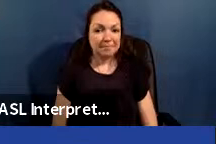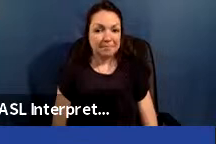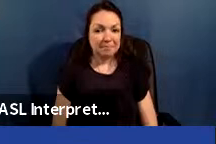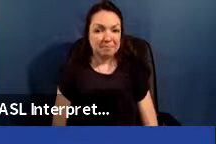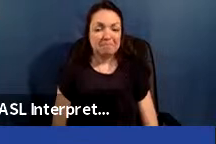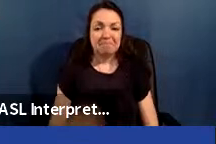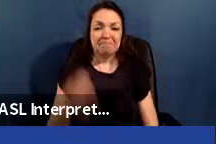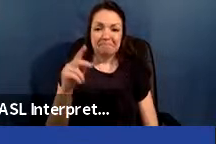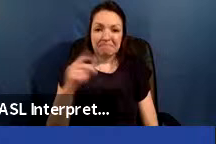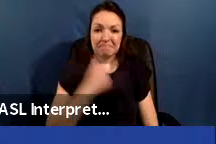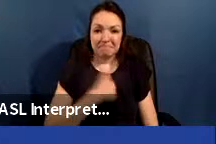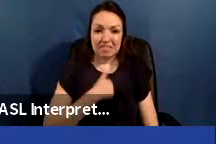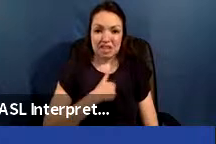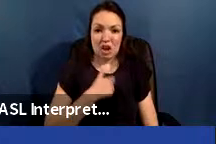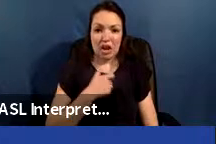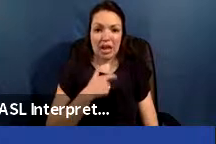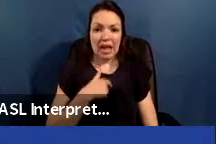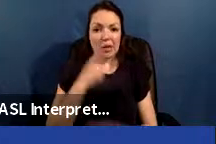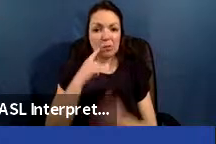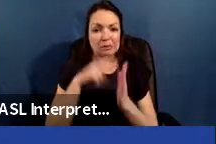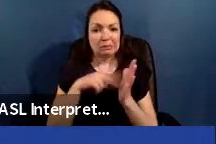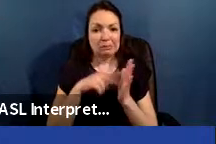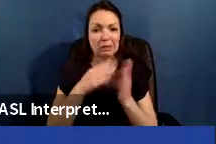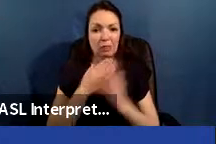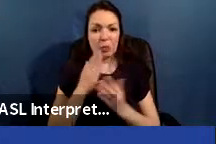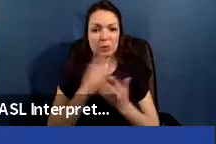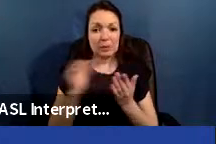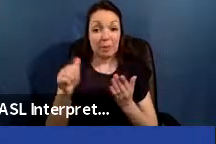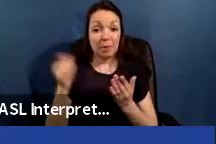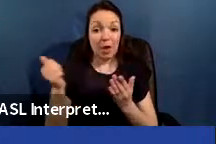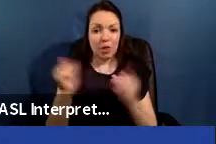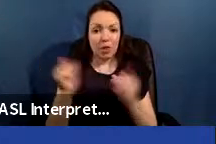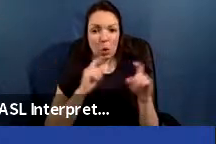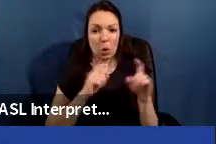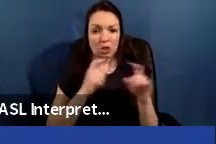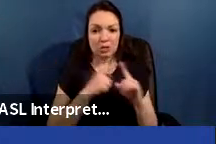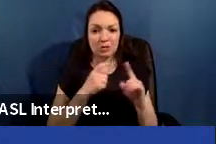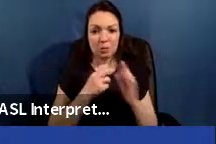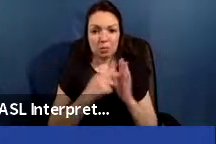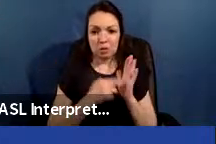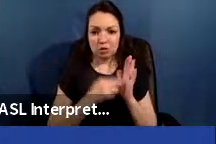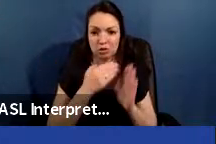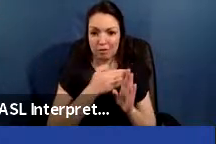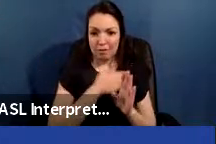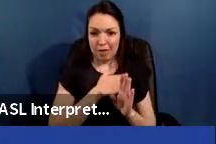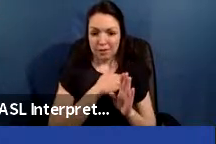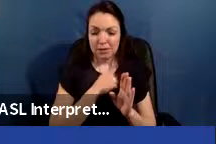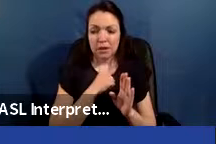Yeah, so sorry, I was sifting through some of the other questions that came in through the registration in advance.